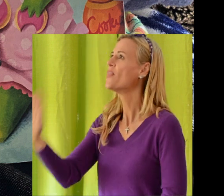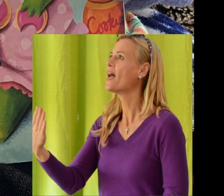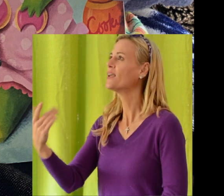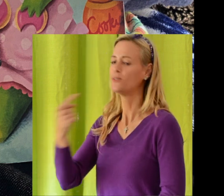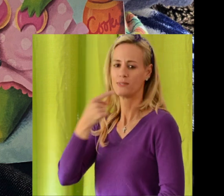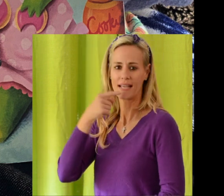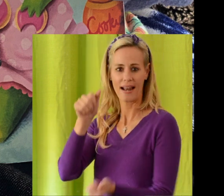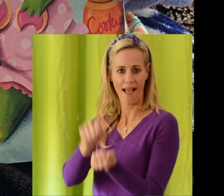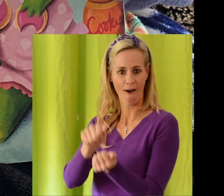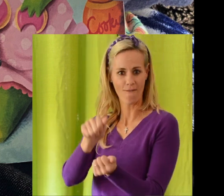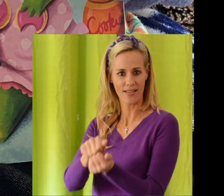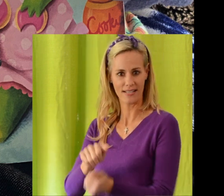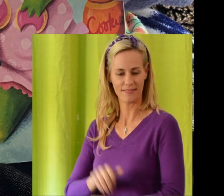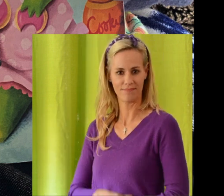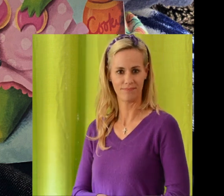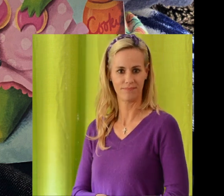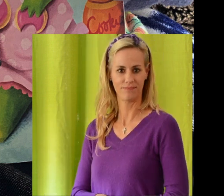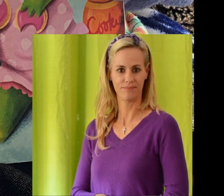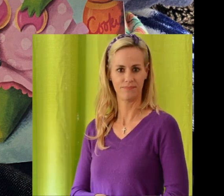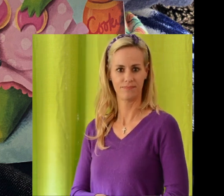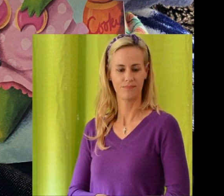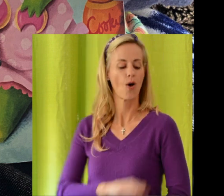Thank you, said Alfie.